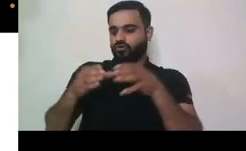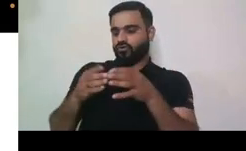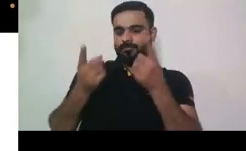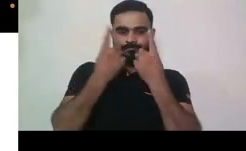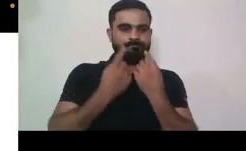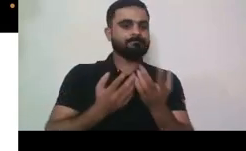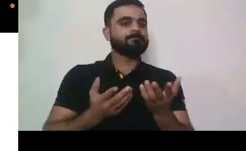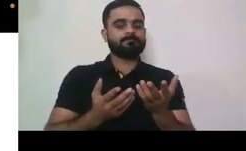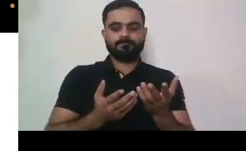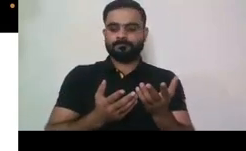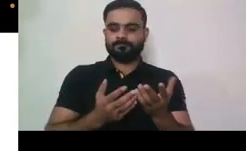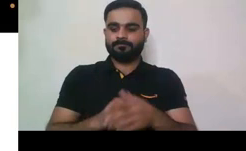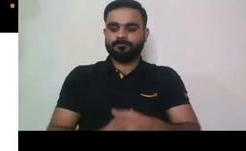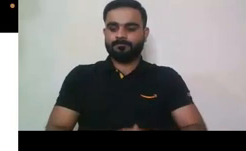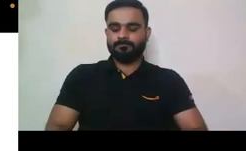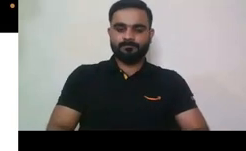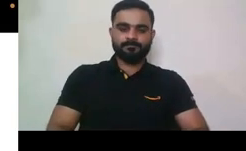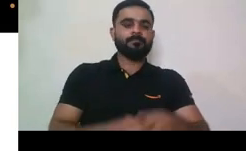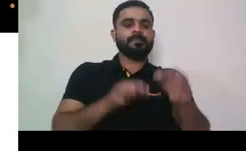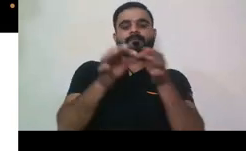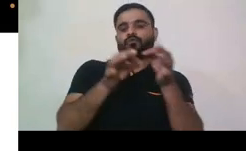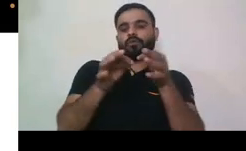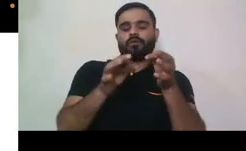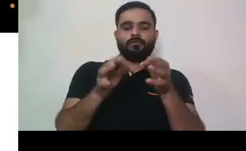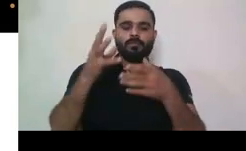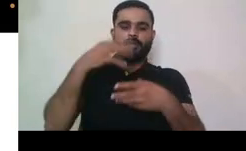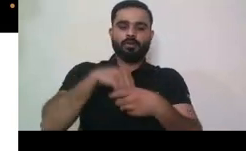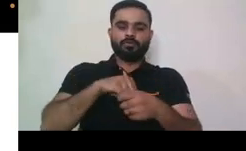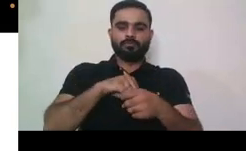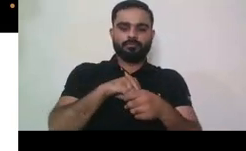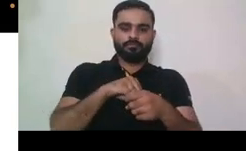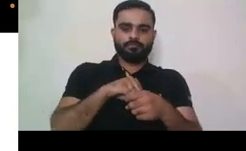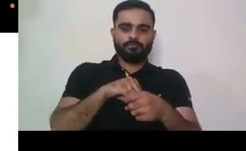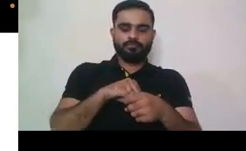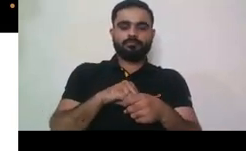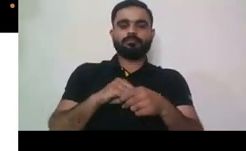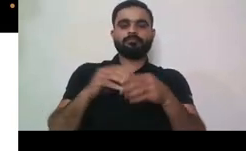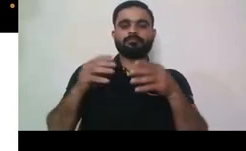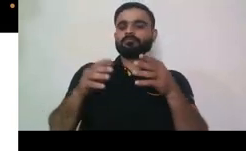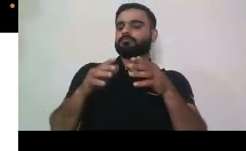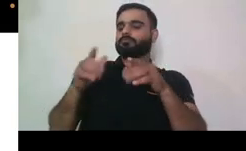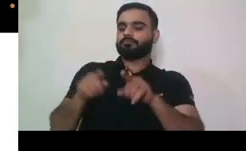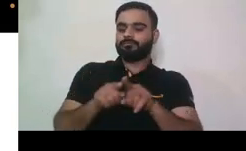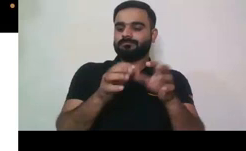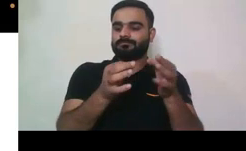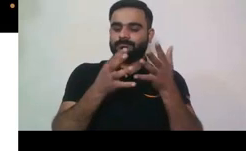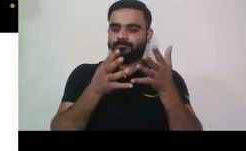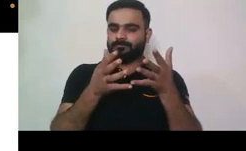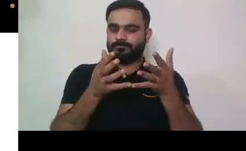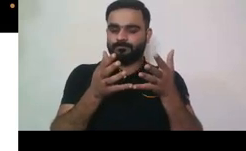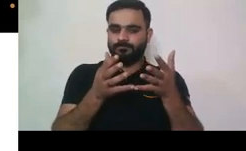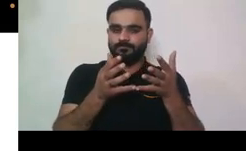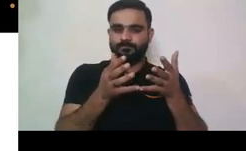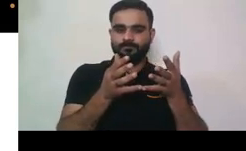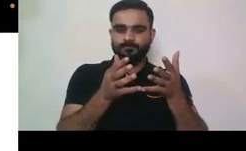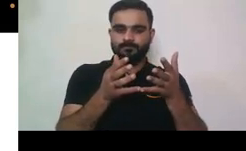evaluations. For example, the first one, assessing progress towards your specific goals.